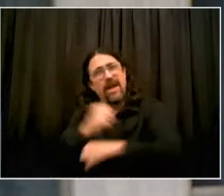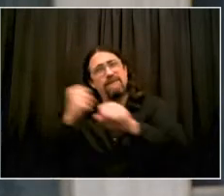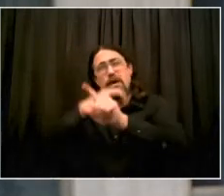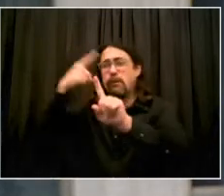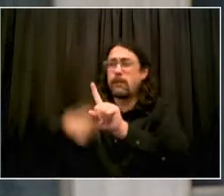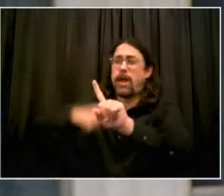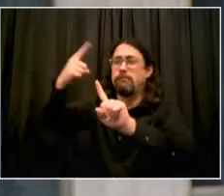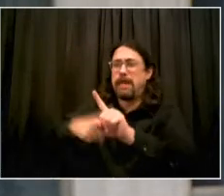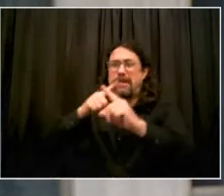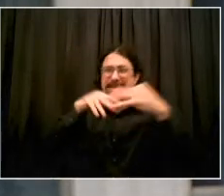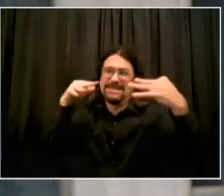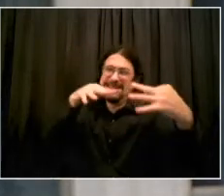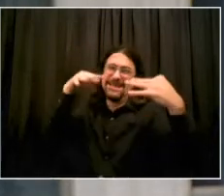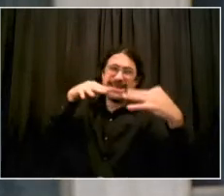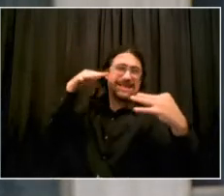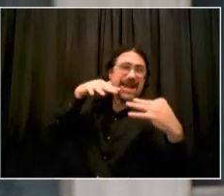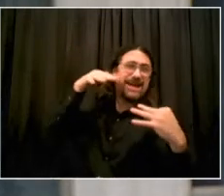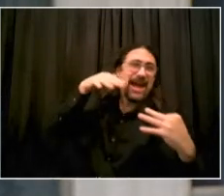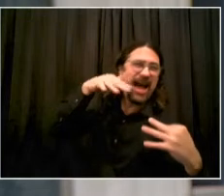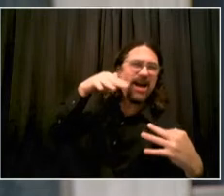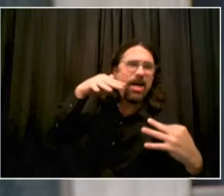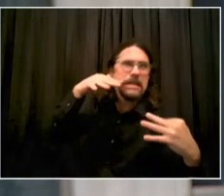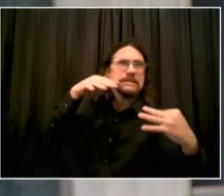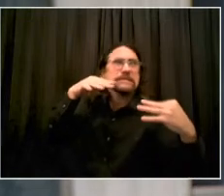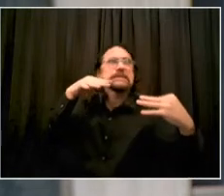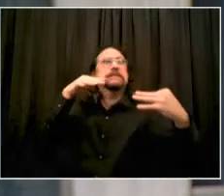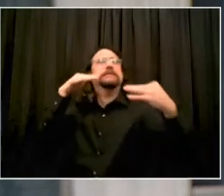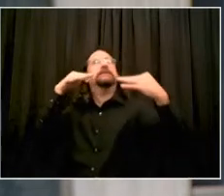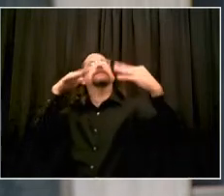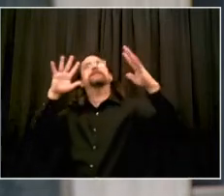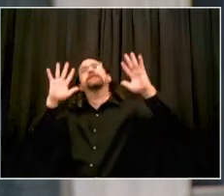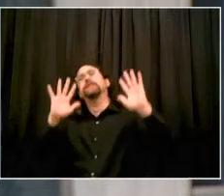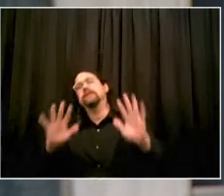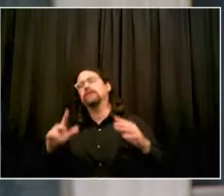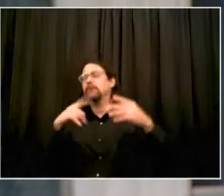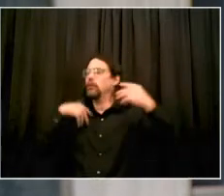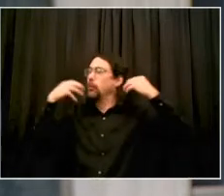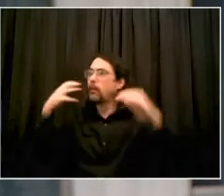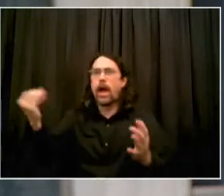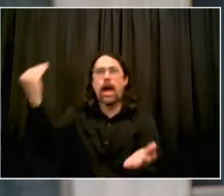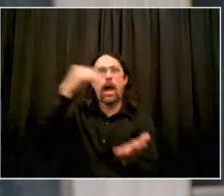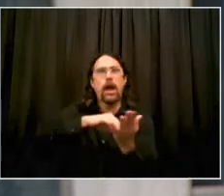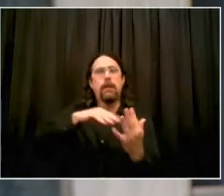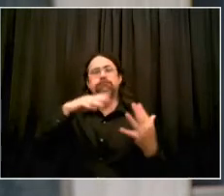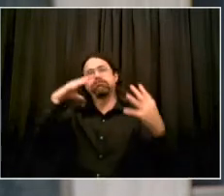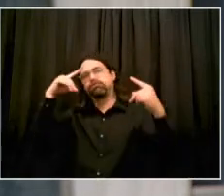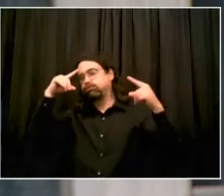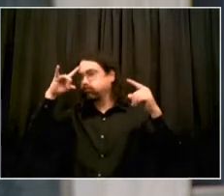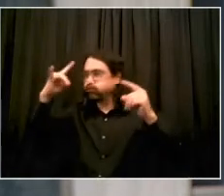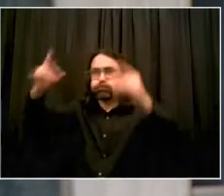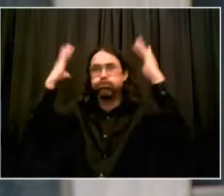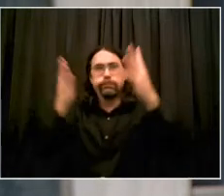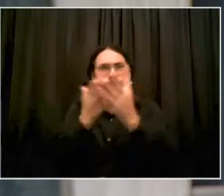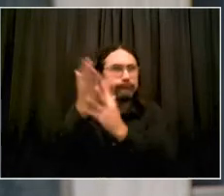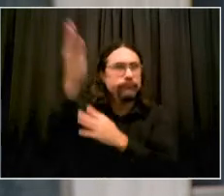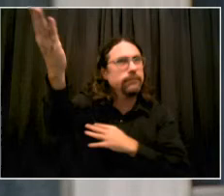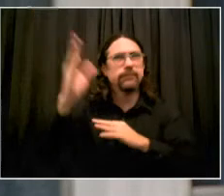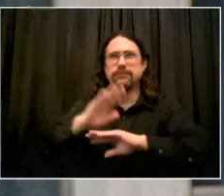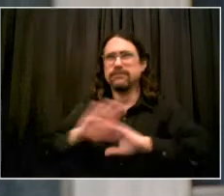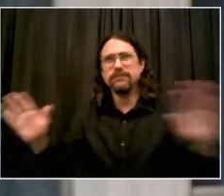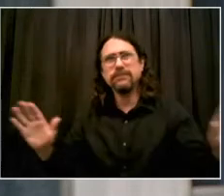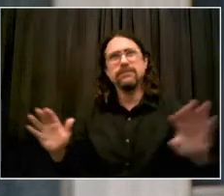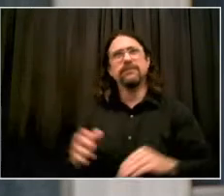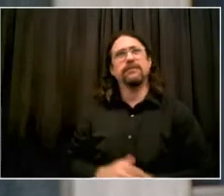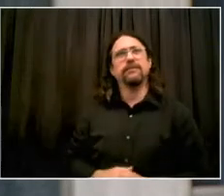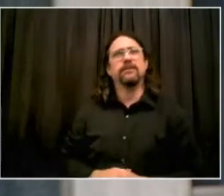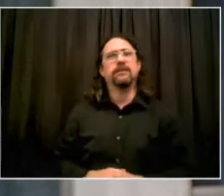over the weekend, we did extensive engagement in the communities where we're seeing the greatest increases. We spoke to community and